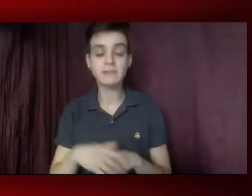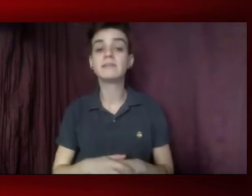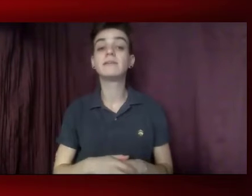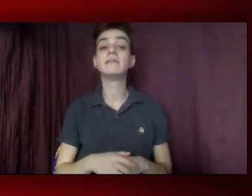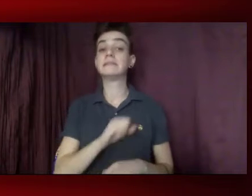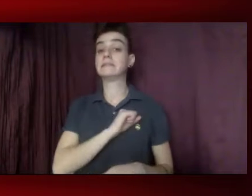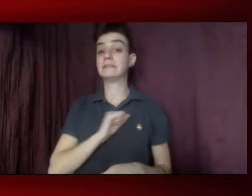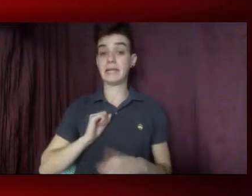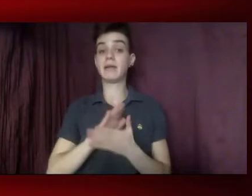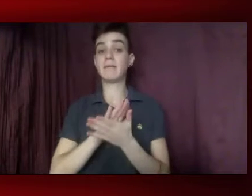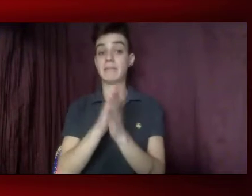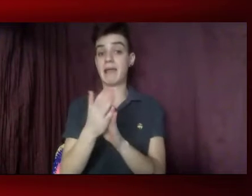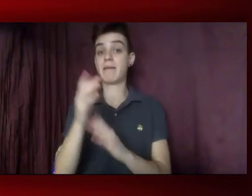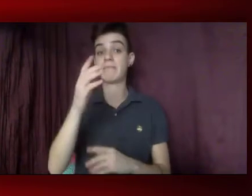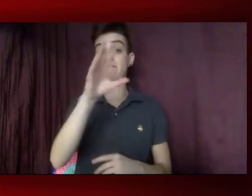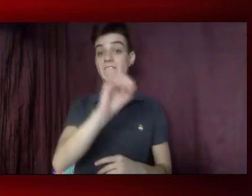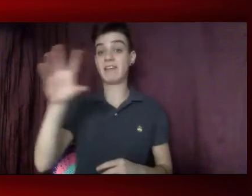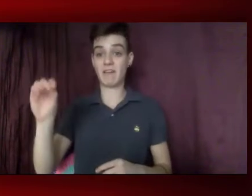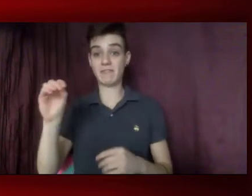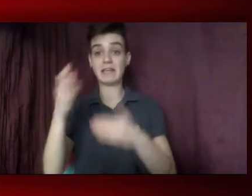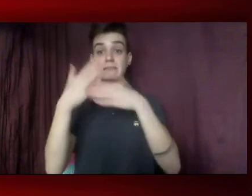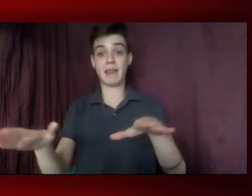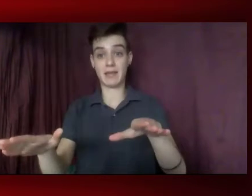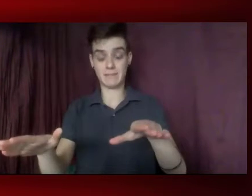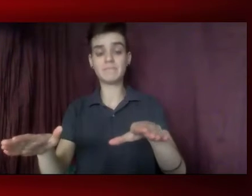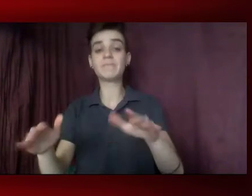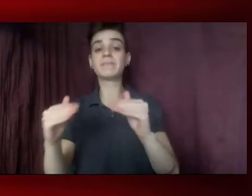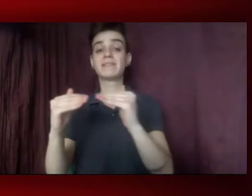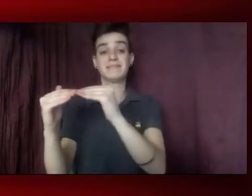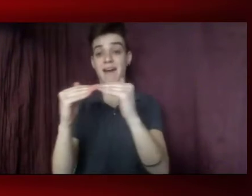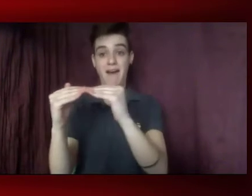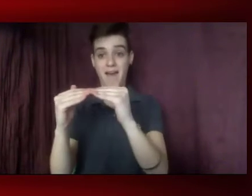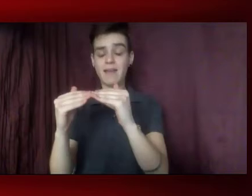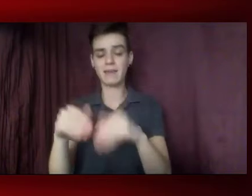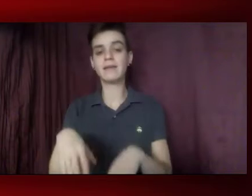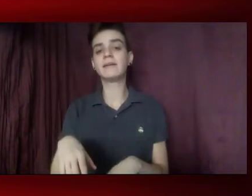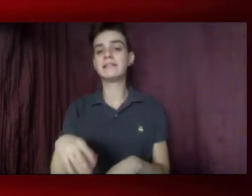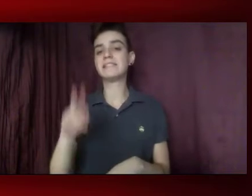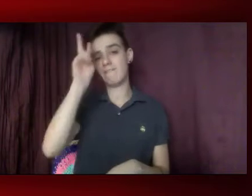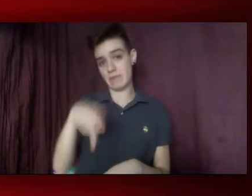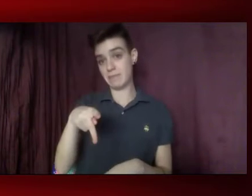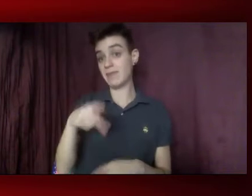split 50-50, but a tie belongs to the vice president and Democrats